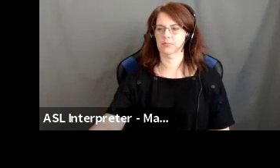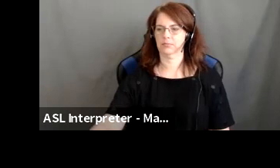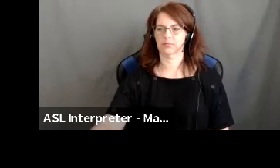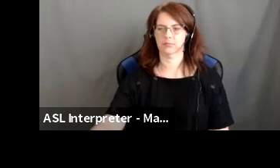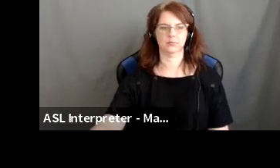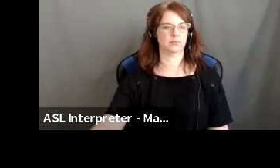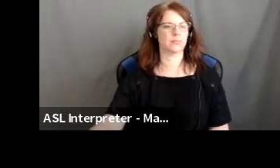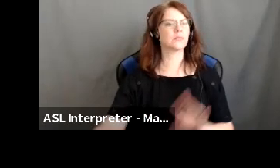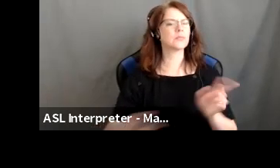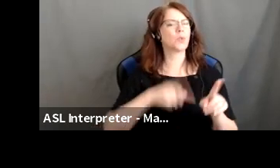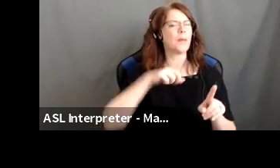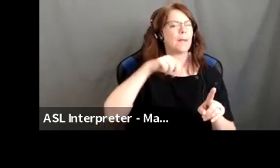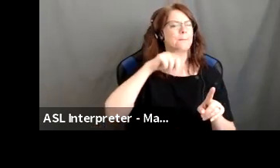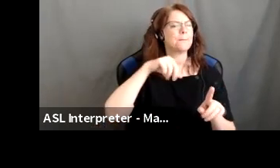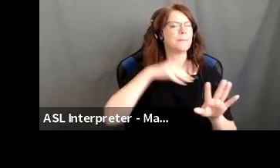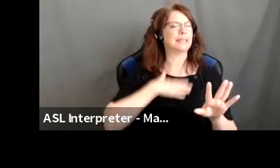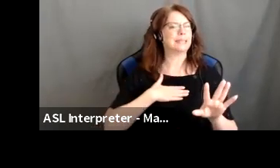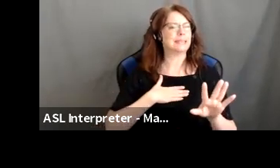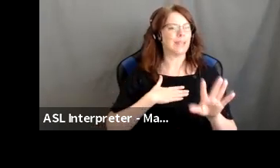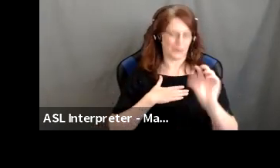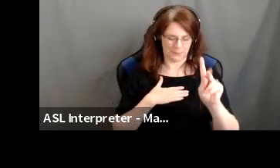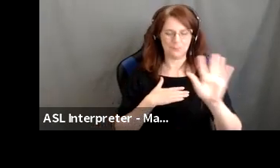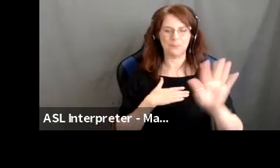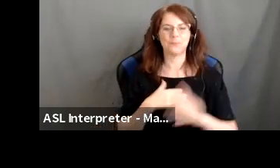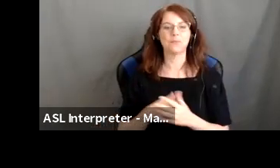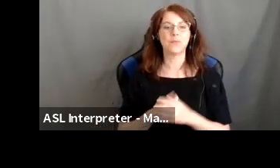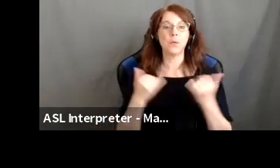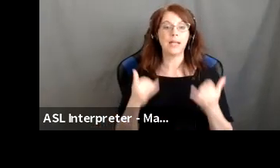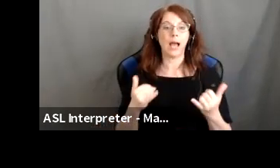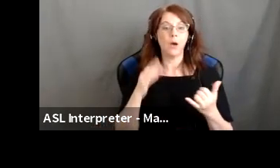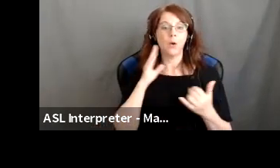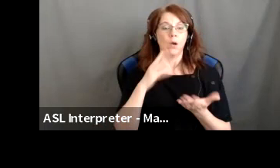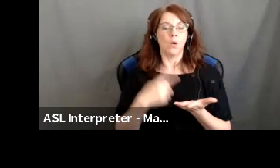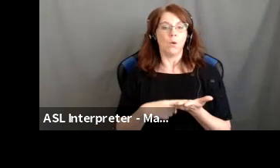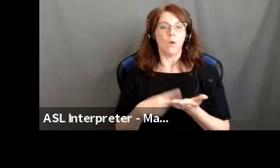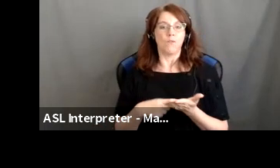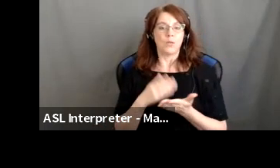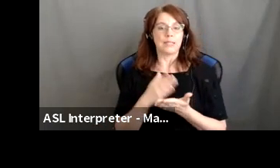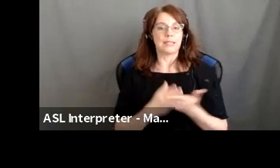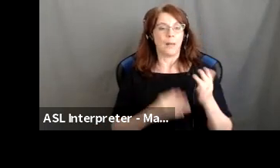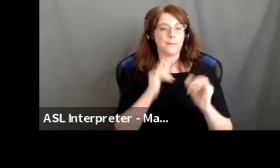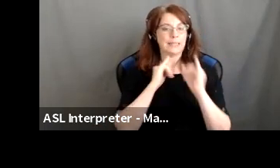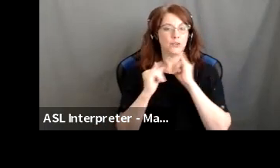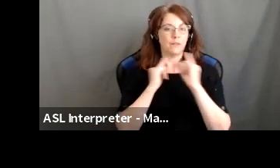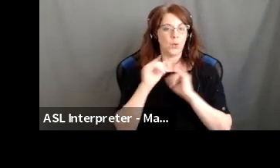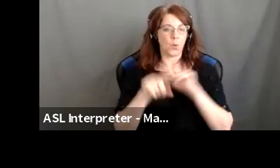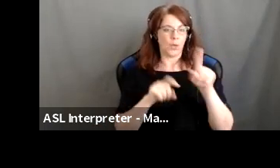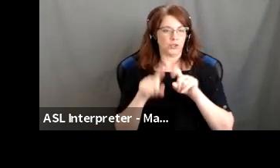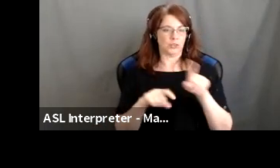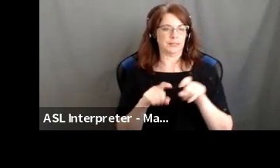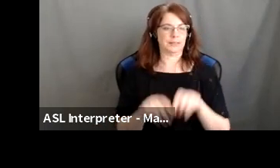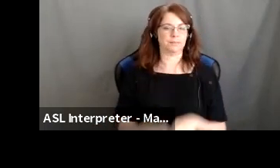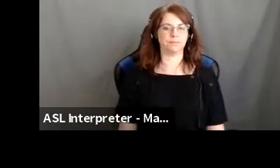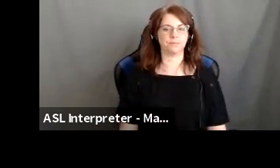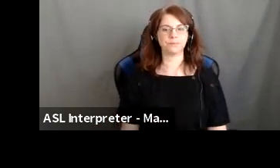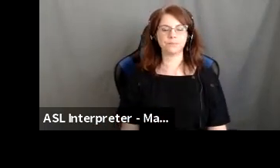And oh, go back up, please. Okay. So now we're going to go over some interview questions, and